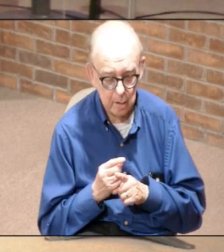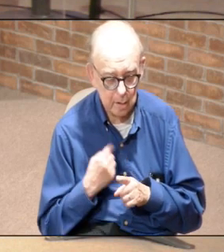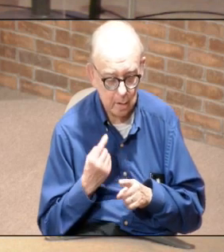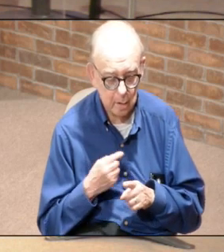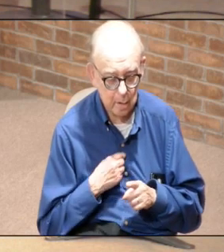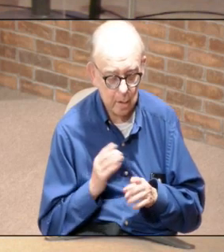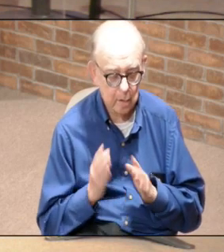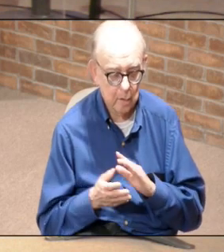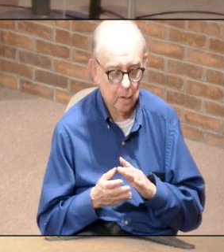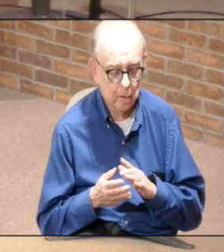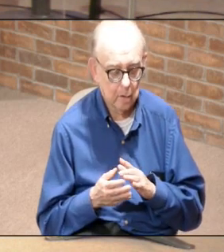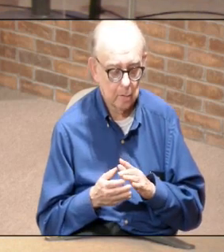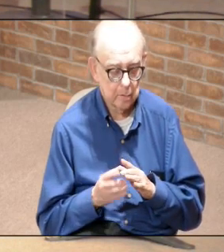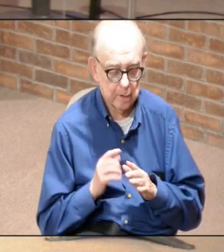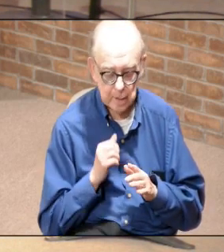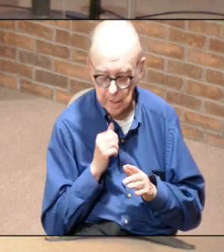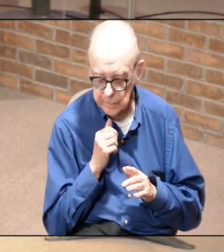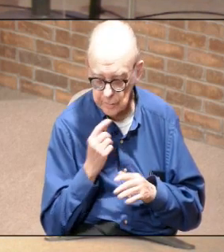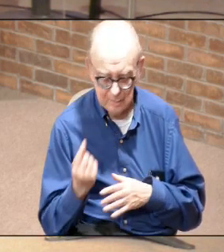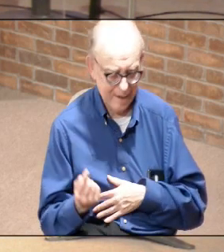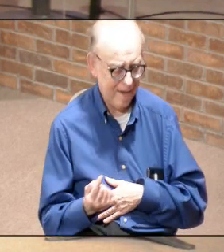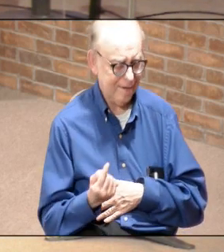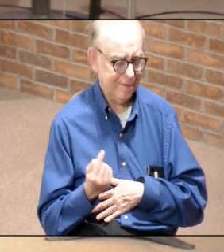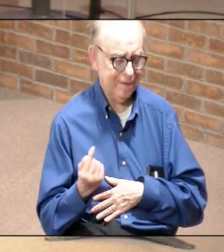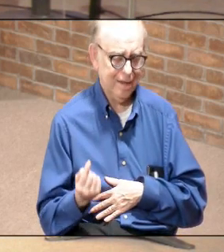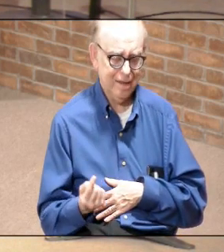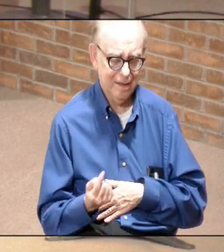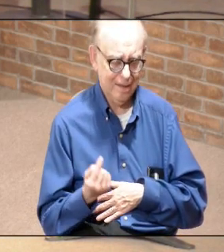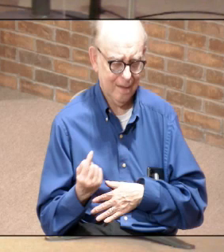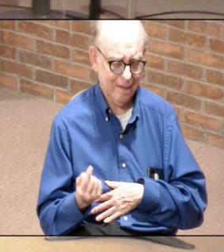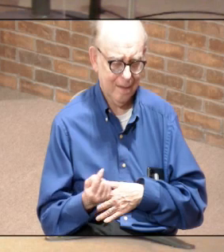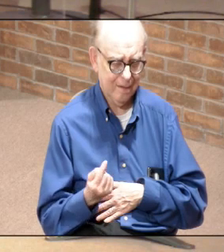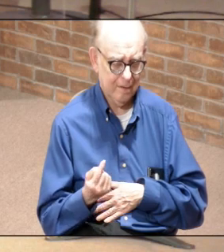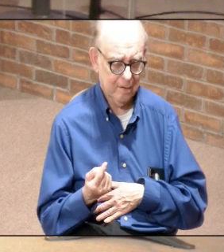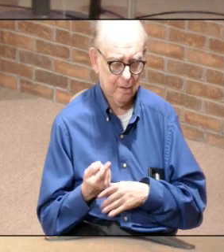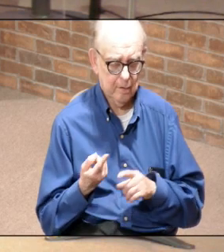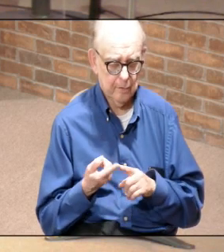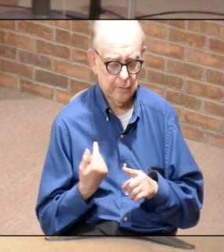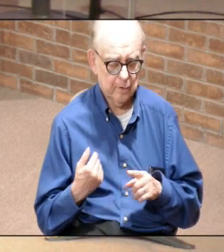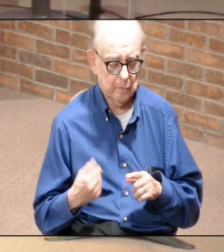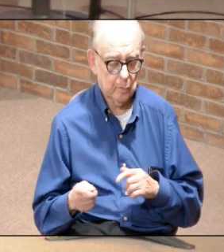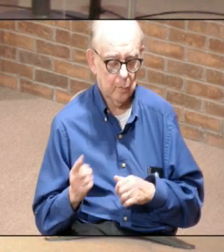We have become so isolated from each other.